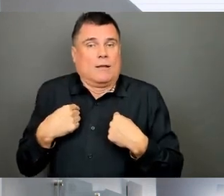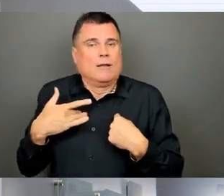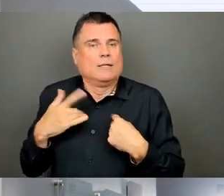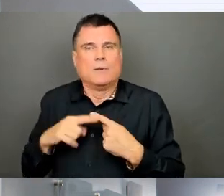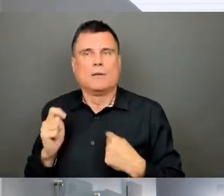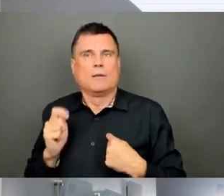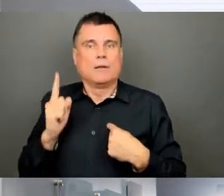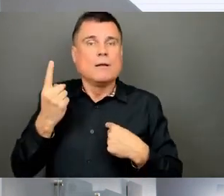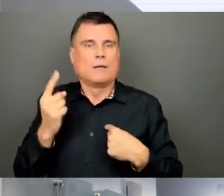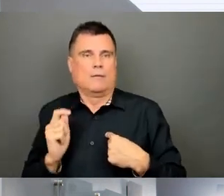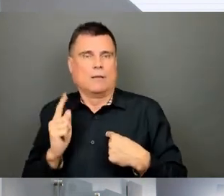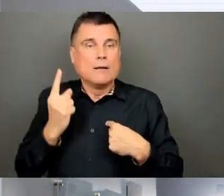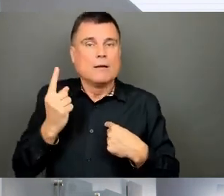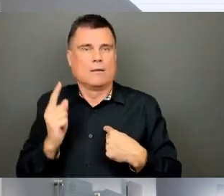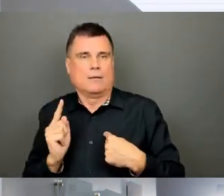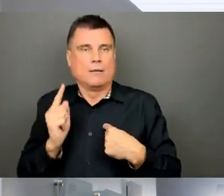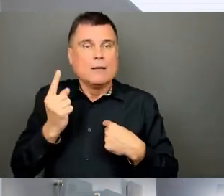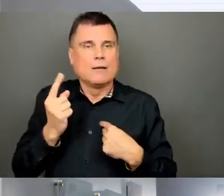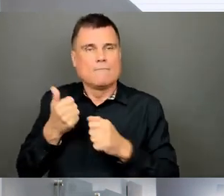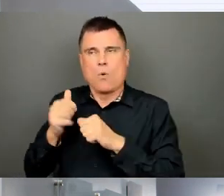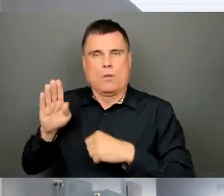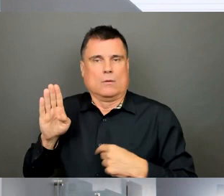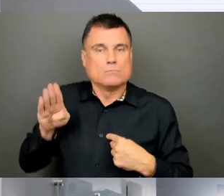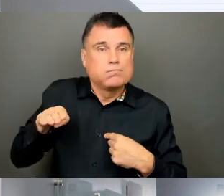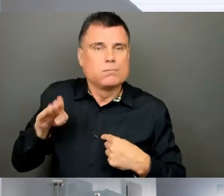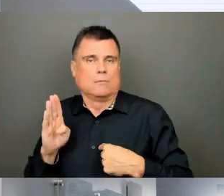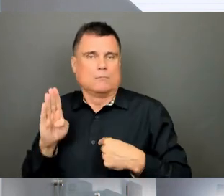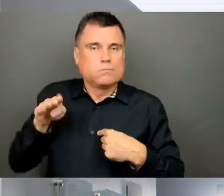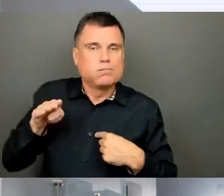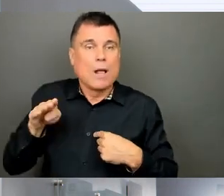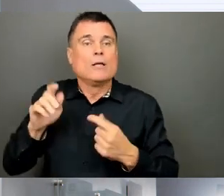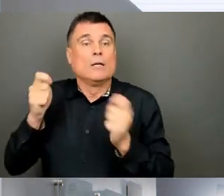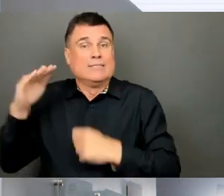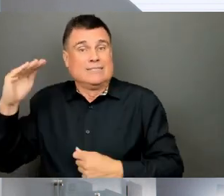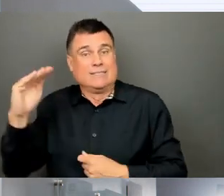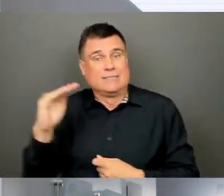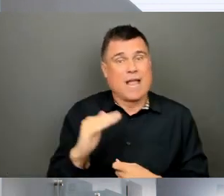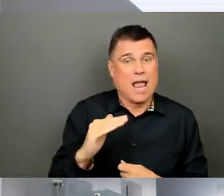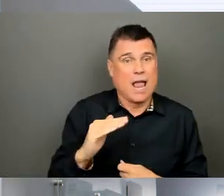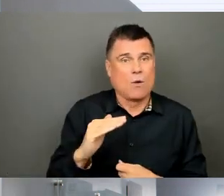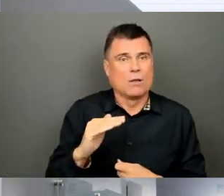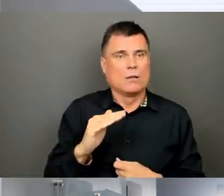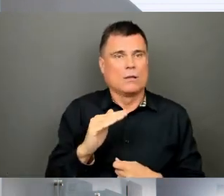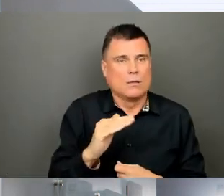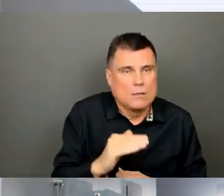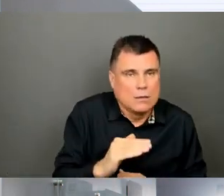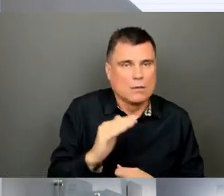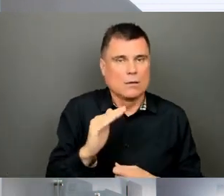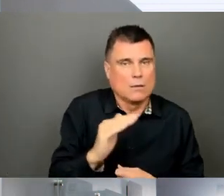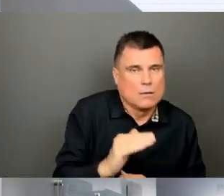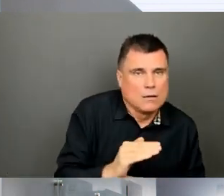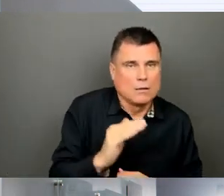hit, hit, up, up, and then it goes to the down groove. Down, down,